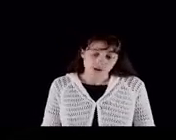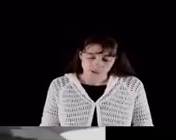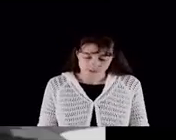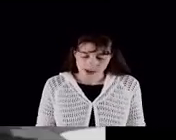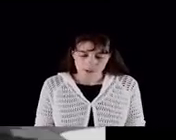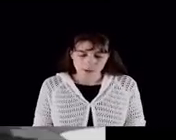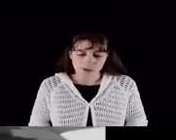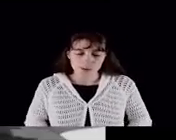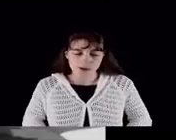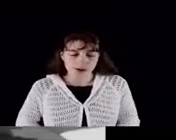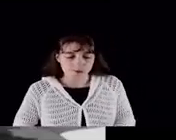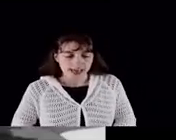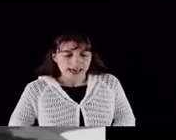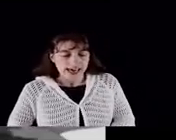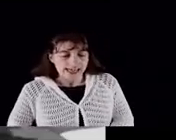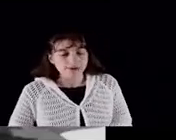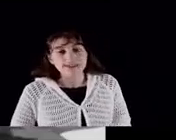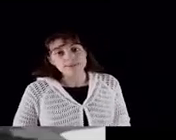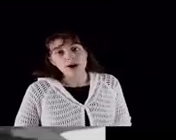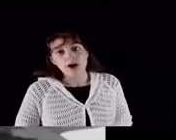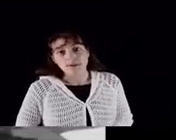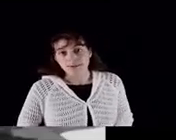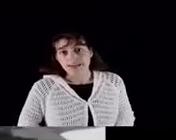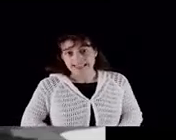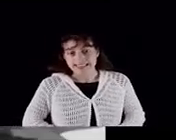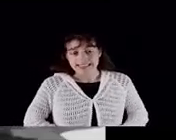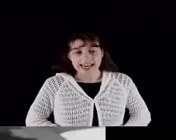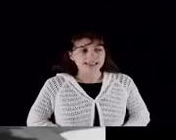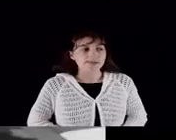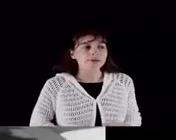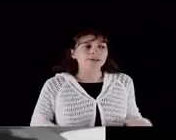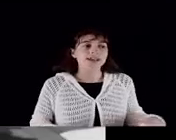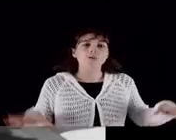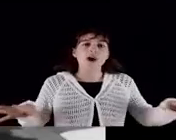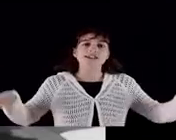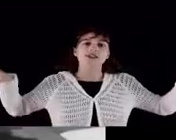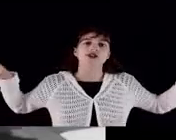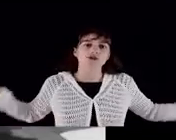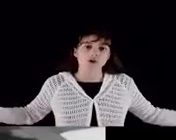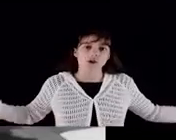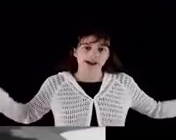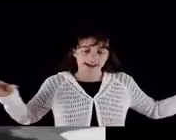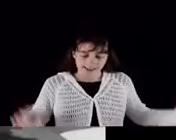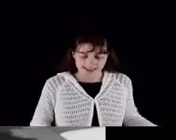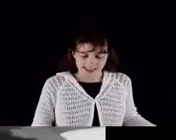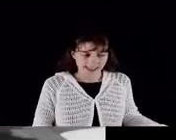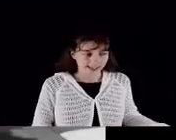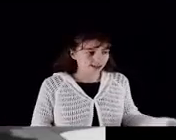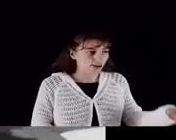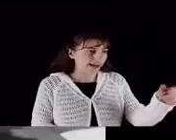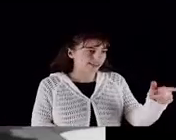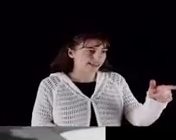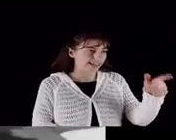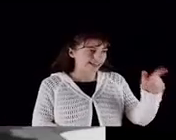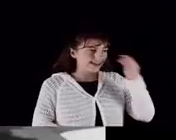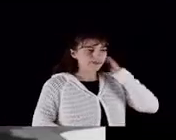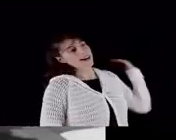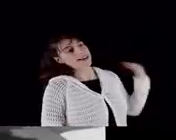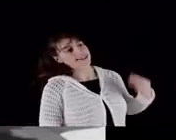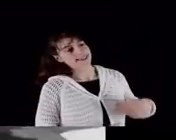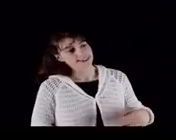II? Now, in World War II, there was these bomber planes. And these bomber planes wanted to destroy the city. Can you go back to the next slide